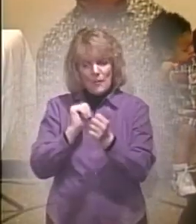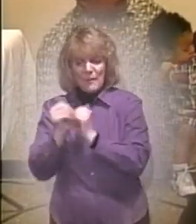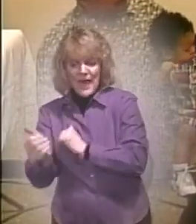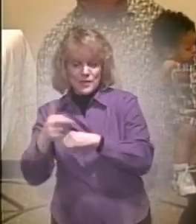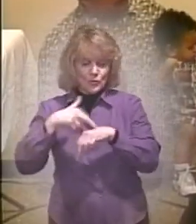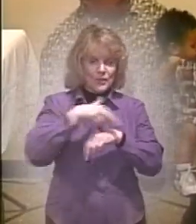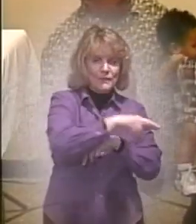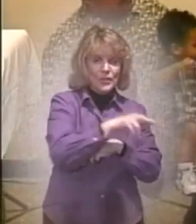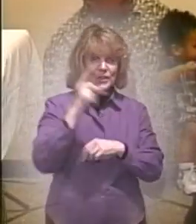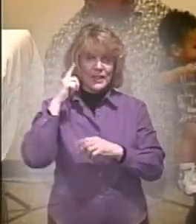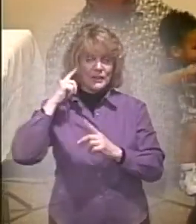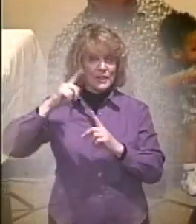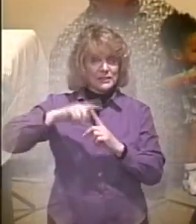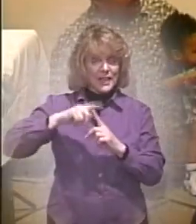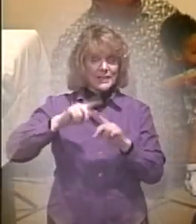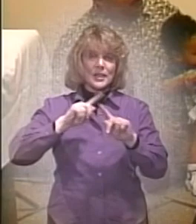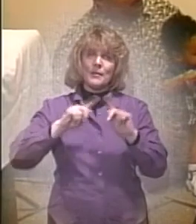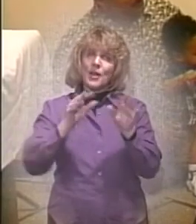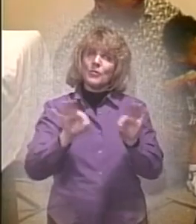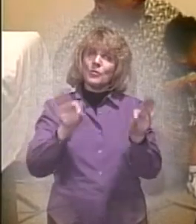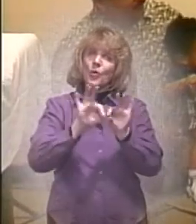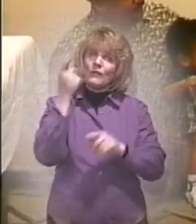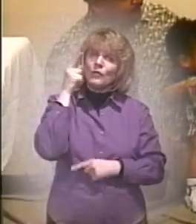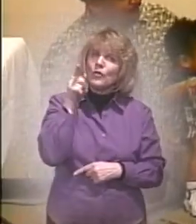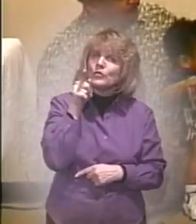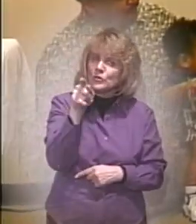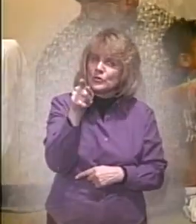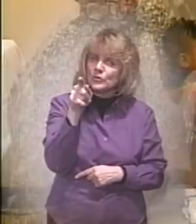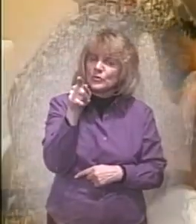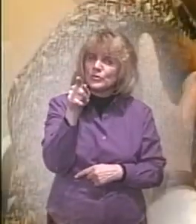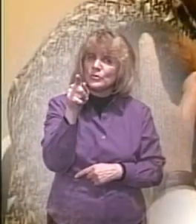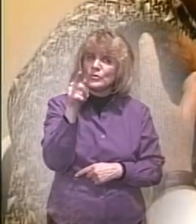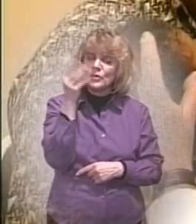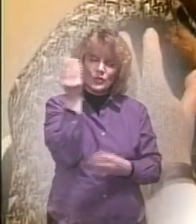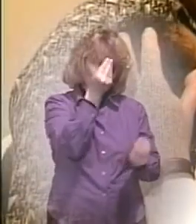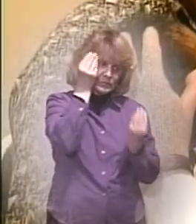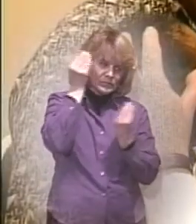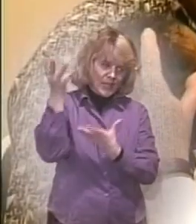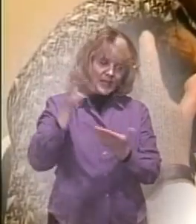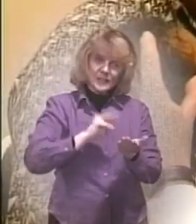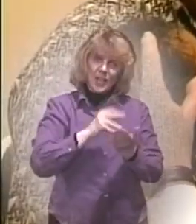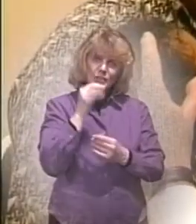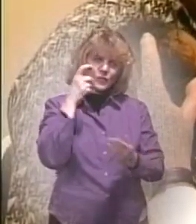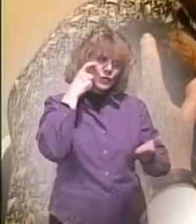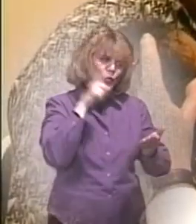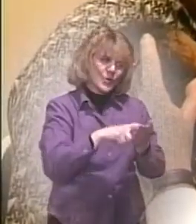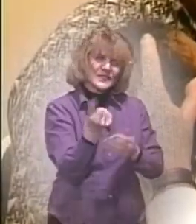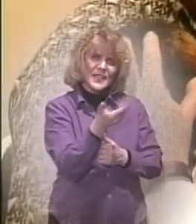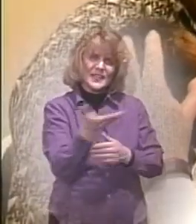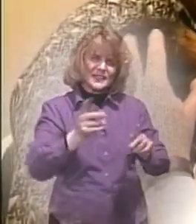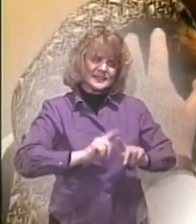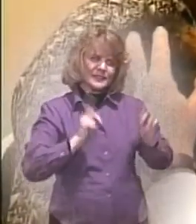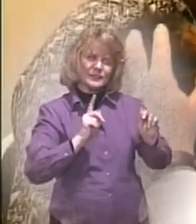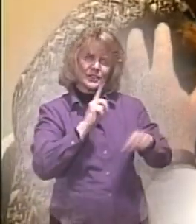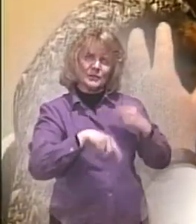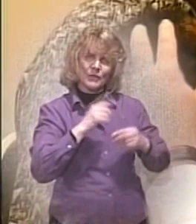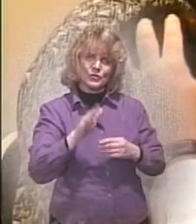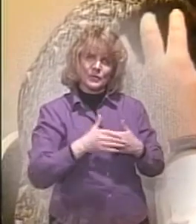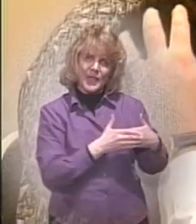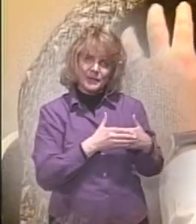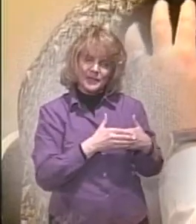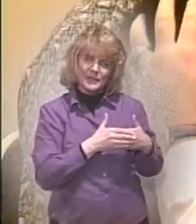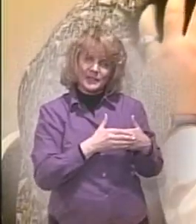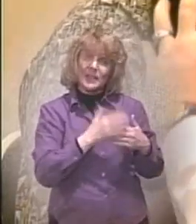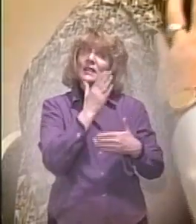in your child's hearing behavior or speech development to your community healthcare provider. Some babies who pass the initial hearing